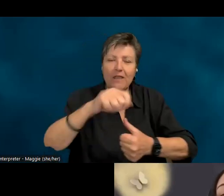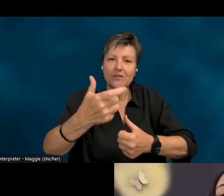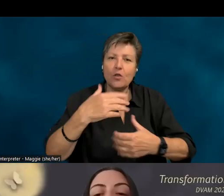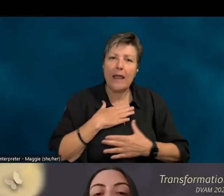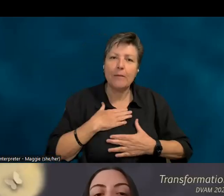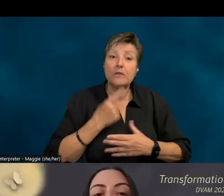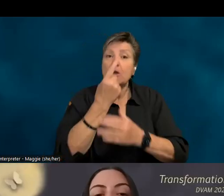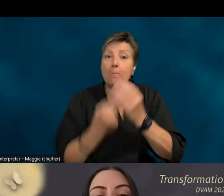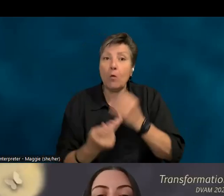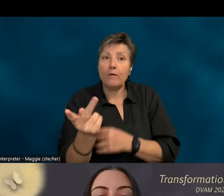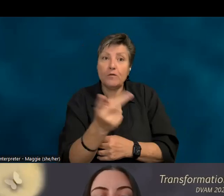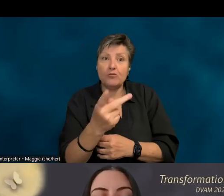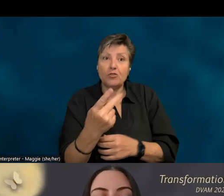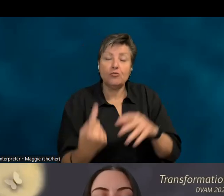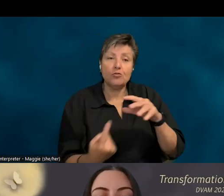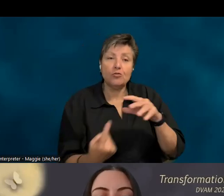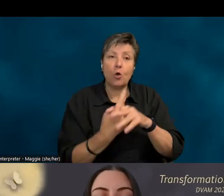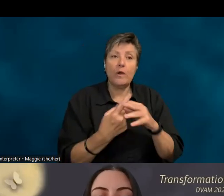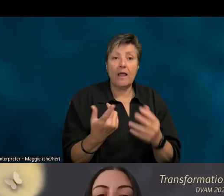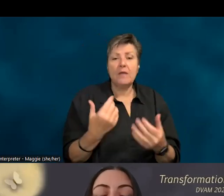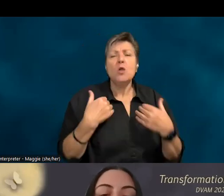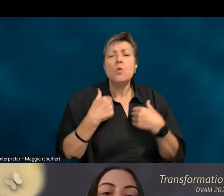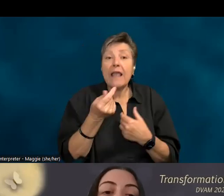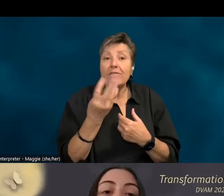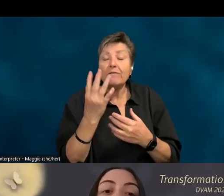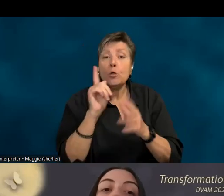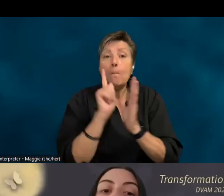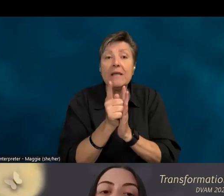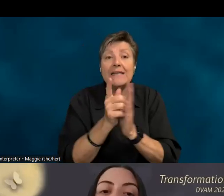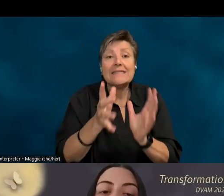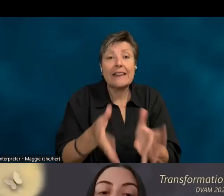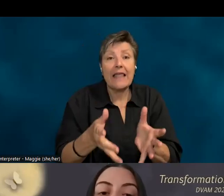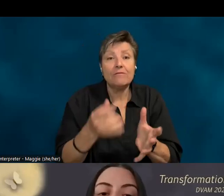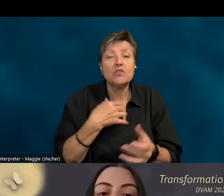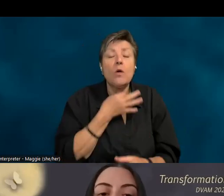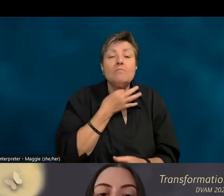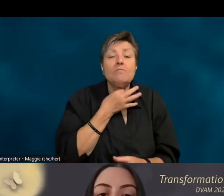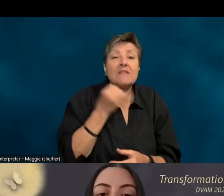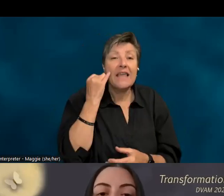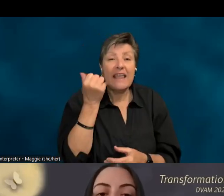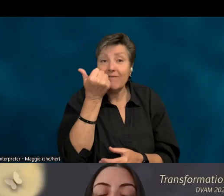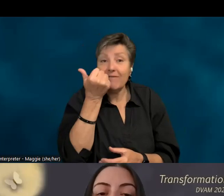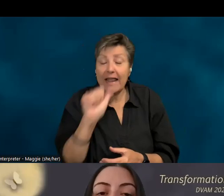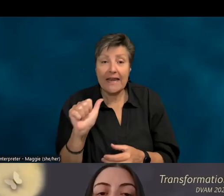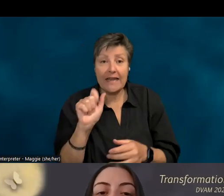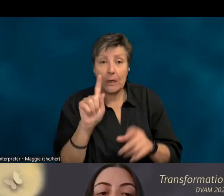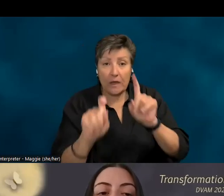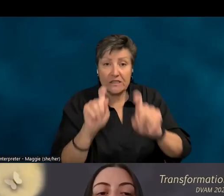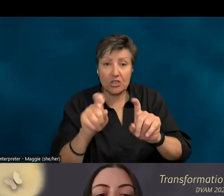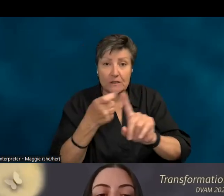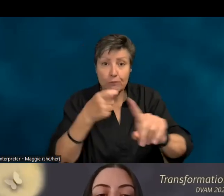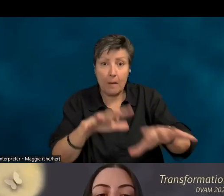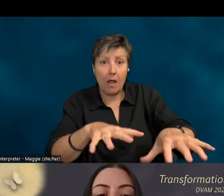here. We do have a few minutes left, so I'm wondering if there are any questions from the audience,